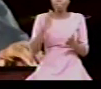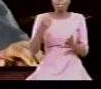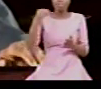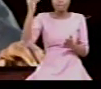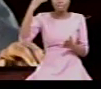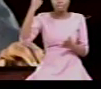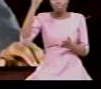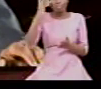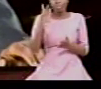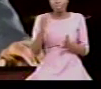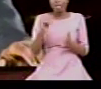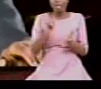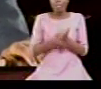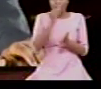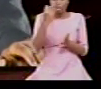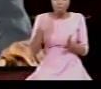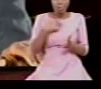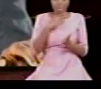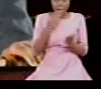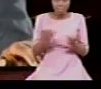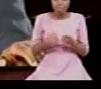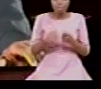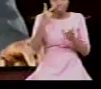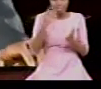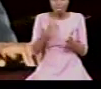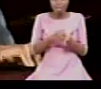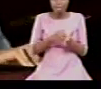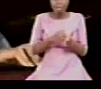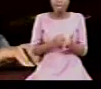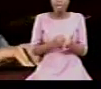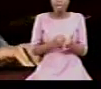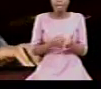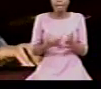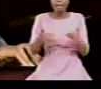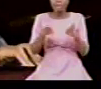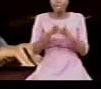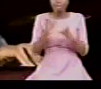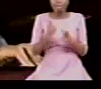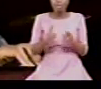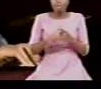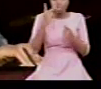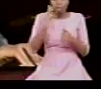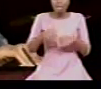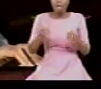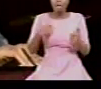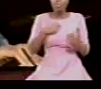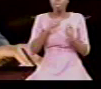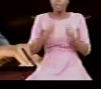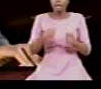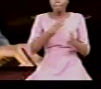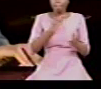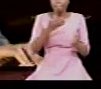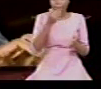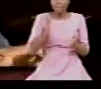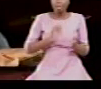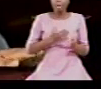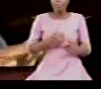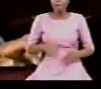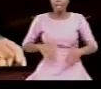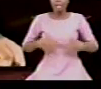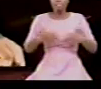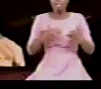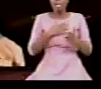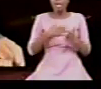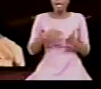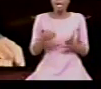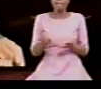God. So that's why we're here, to look at it, examine this topic critically, to see how we can look at our lives afresh and then be